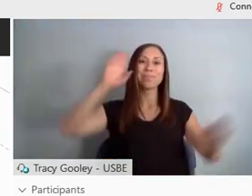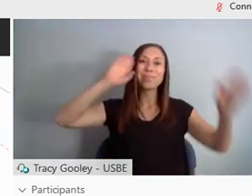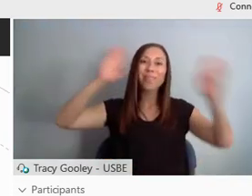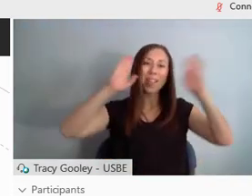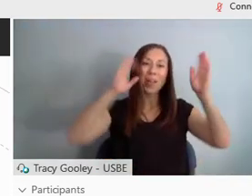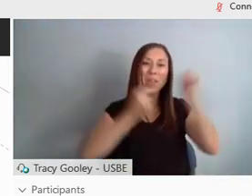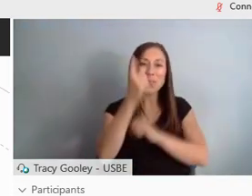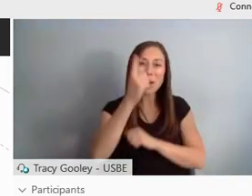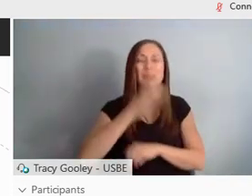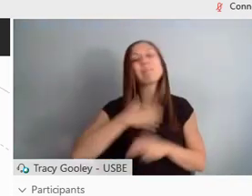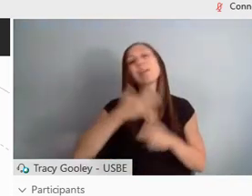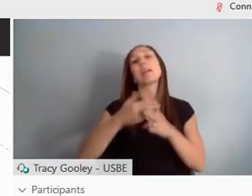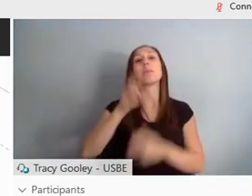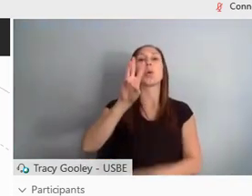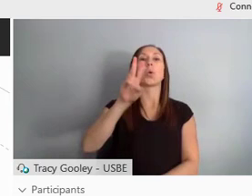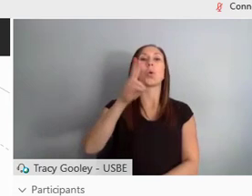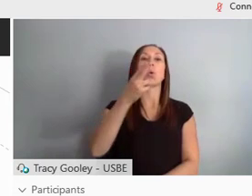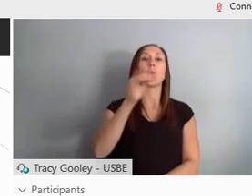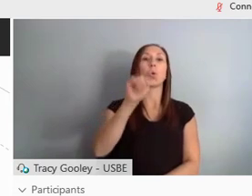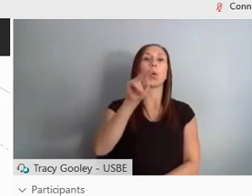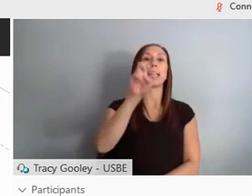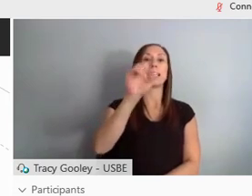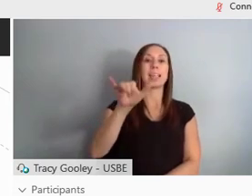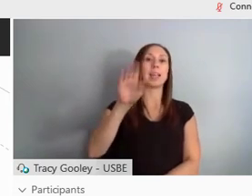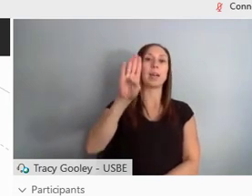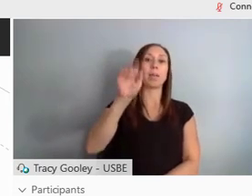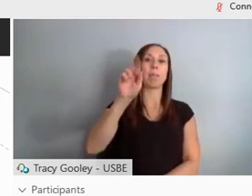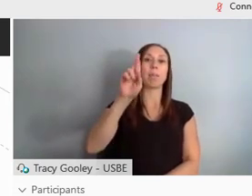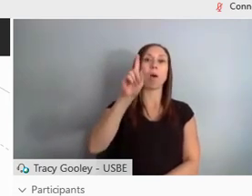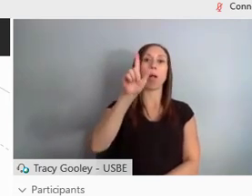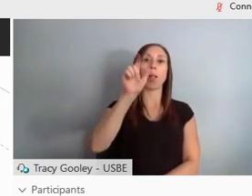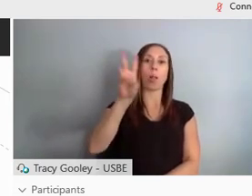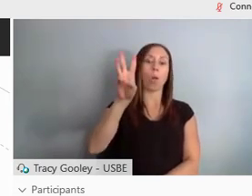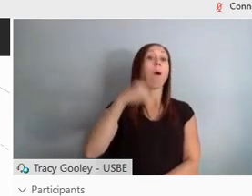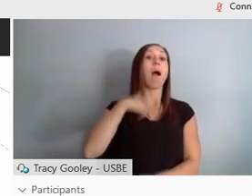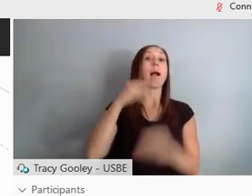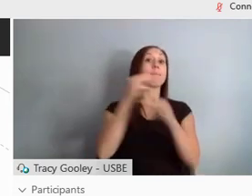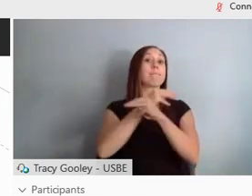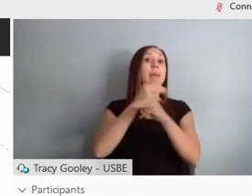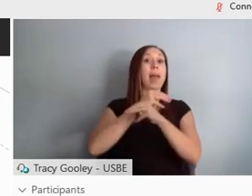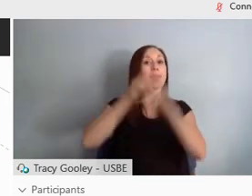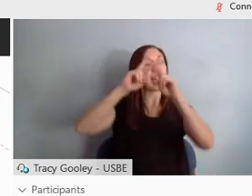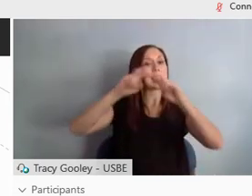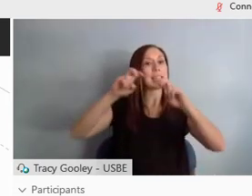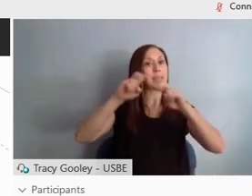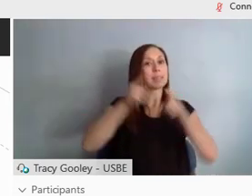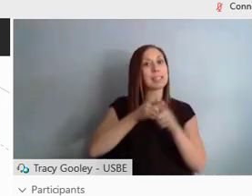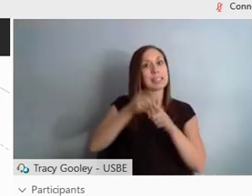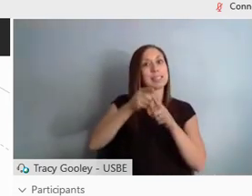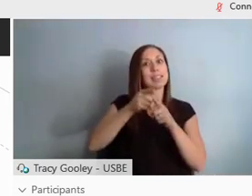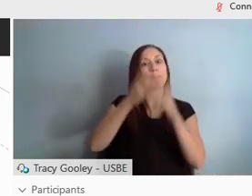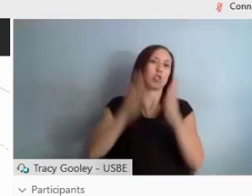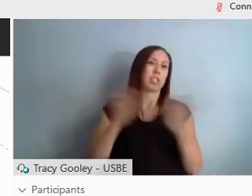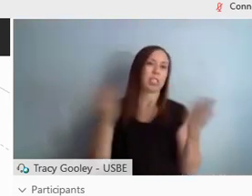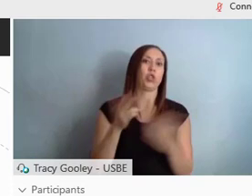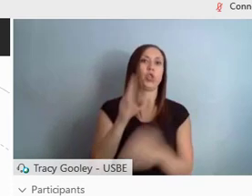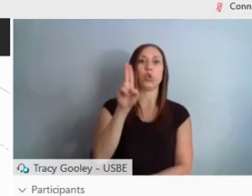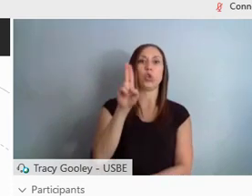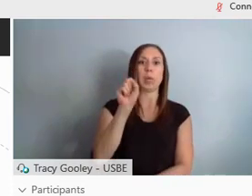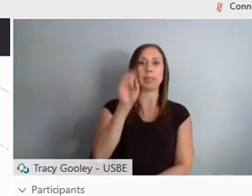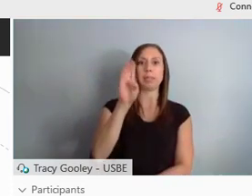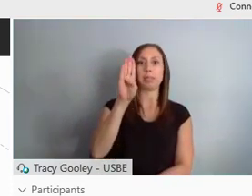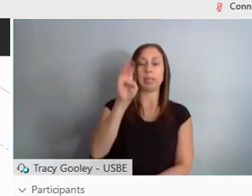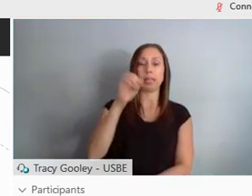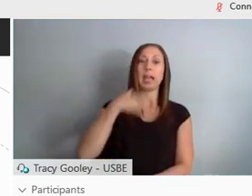Hello, everyone. My name is Whitney Barlow, and I'm the Math Assessment Specialist at USBE. So I